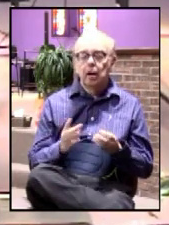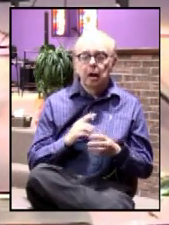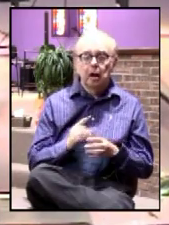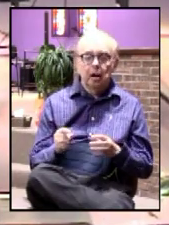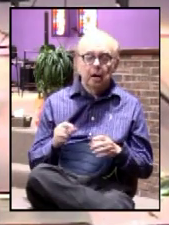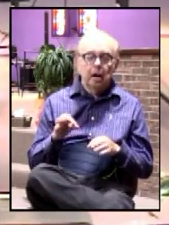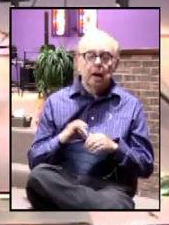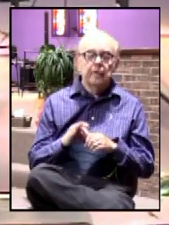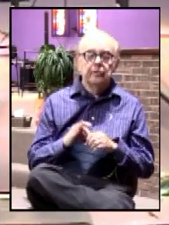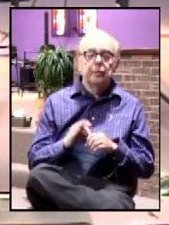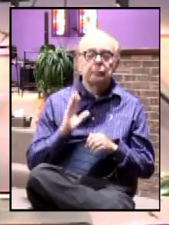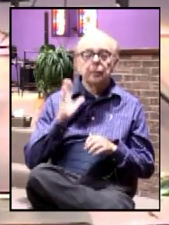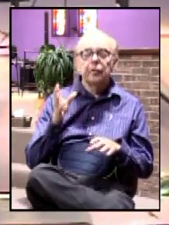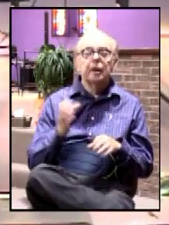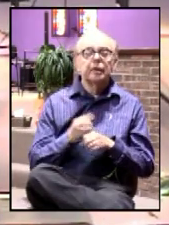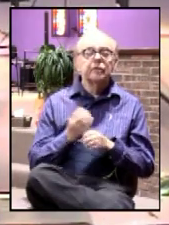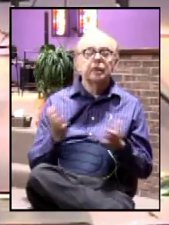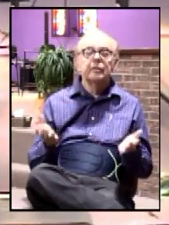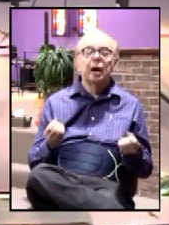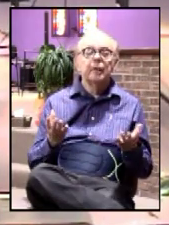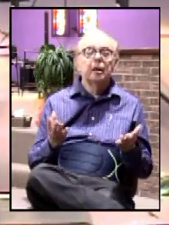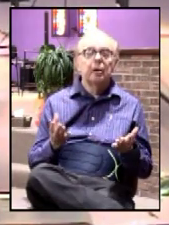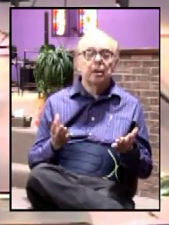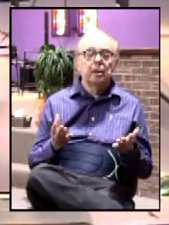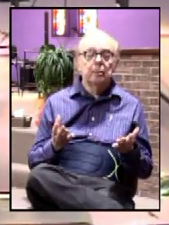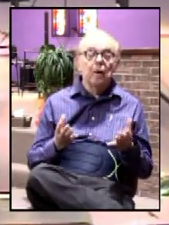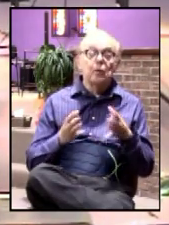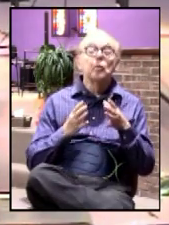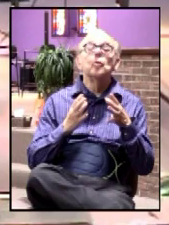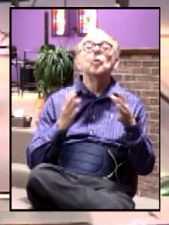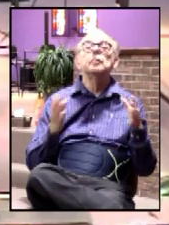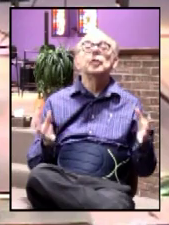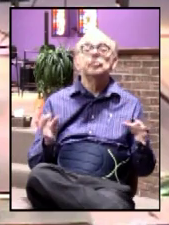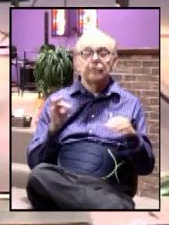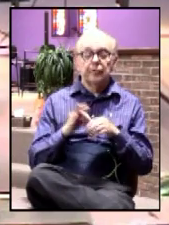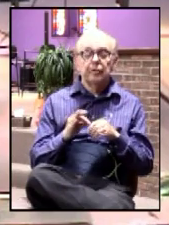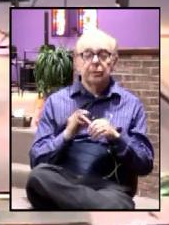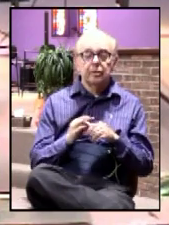And how many votes did they get? A whole bunch.